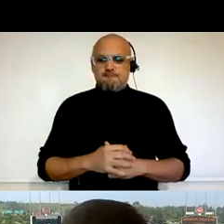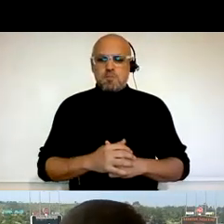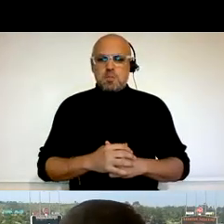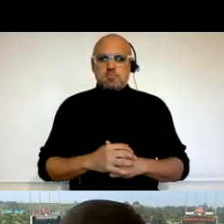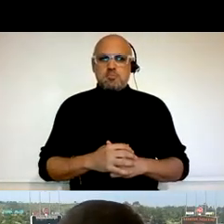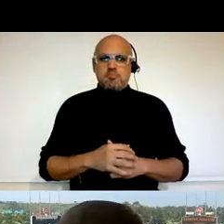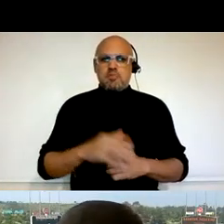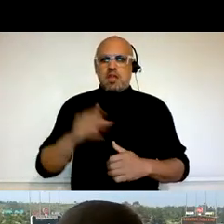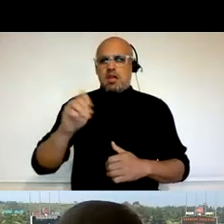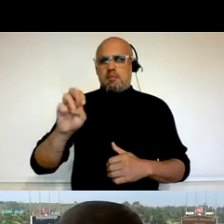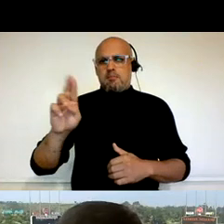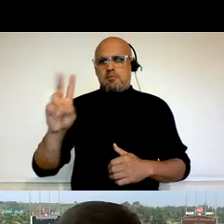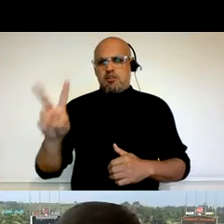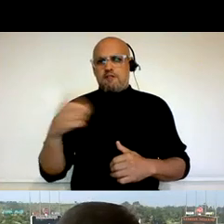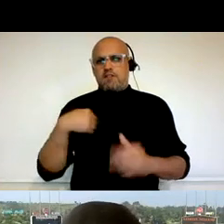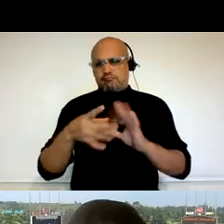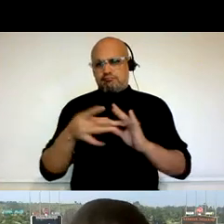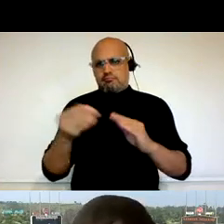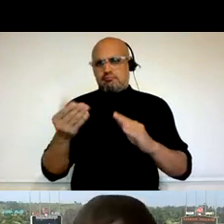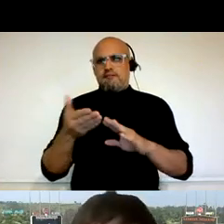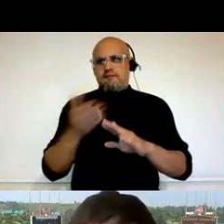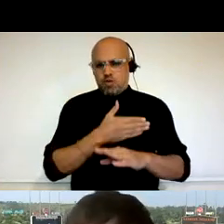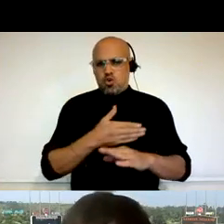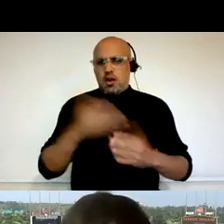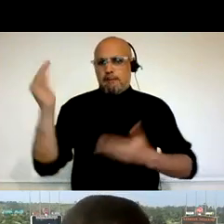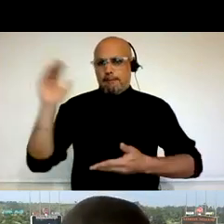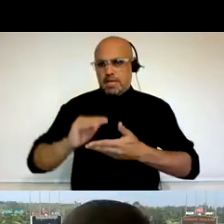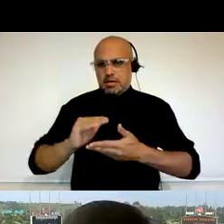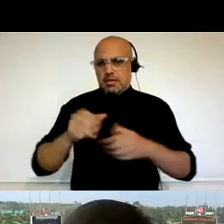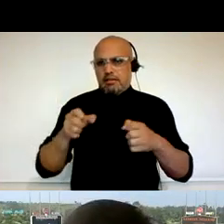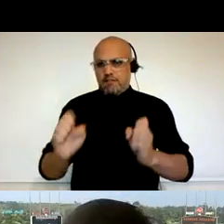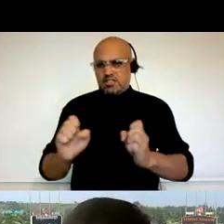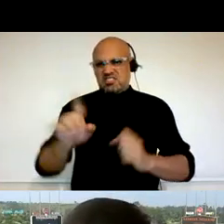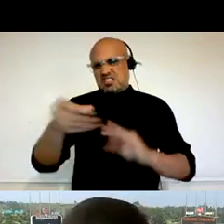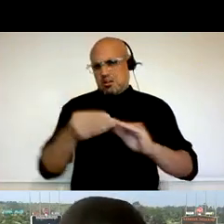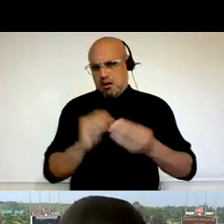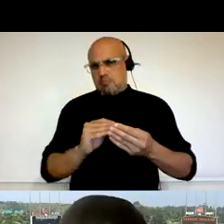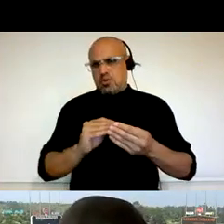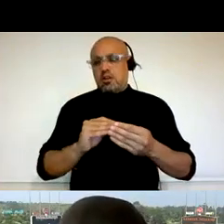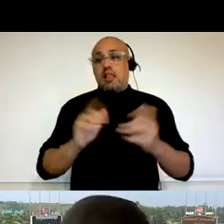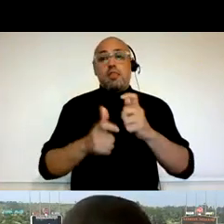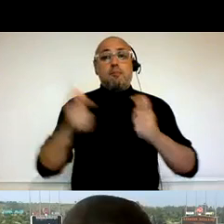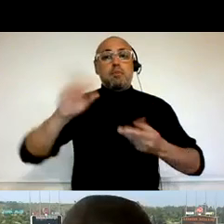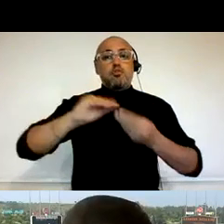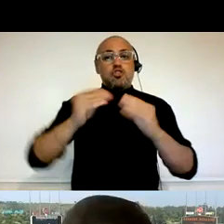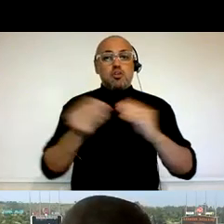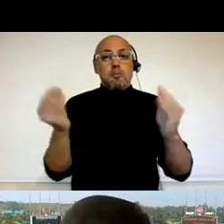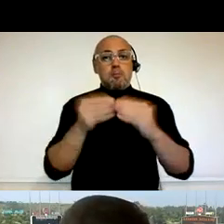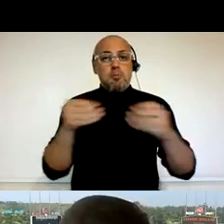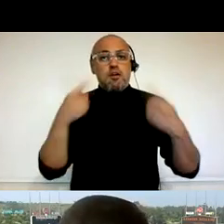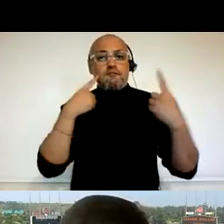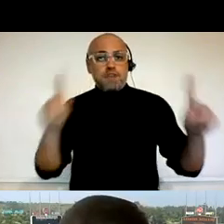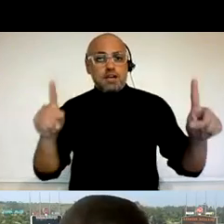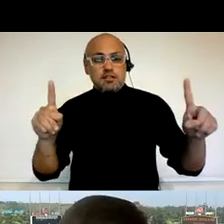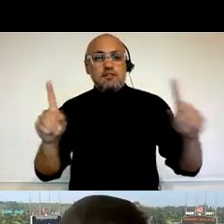MERV, I mentioned before, minimum efficiency reporting value. It's just a rating. The bigger the number, the more effective, the more